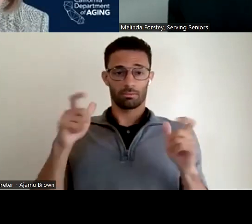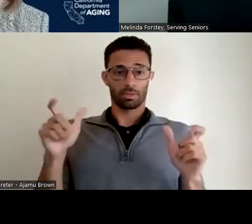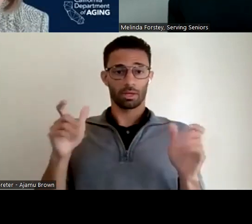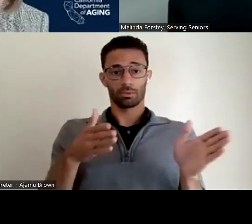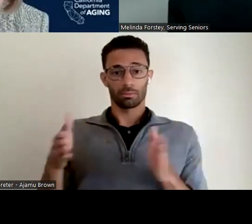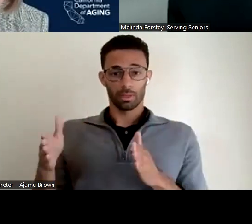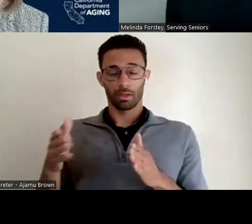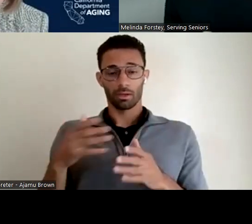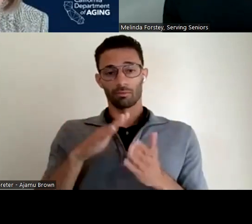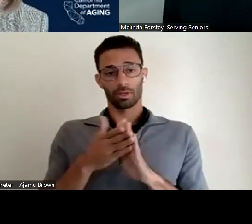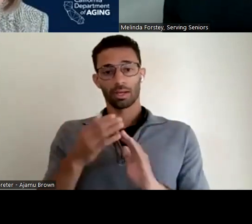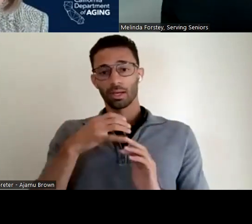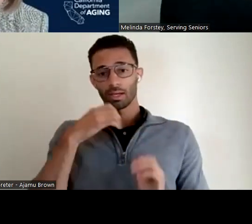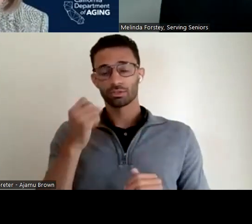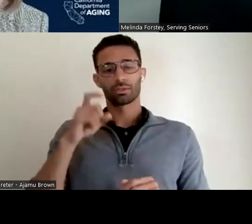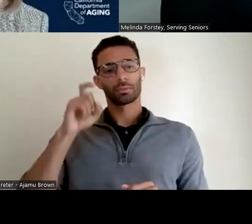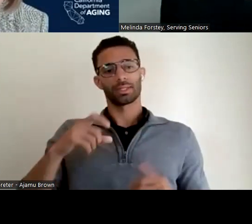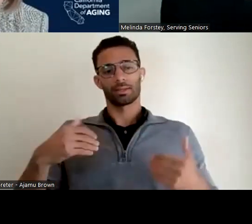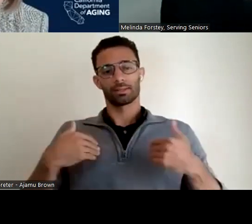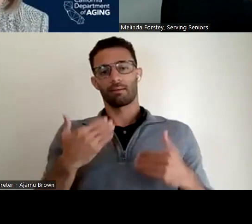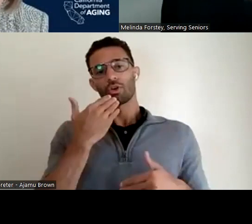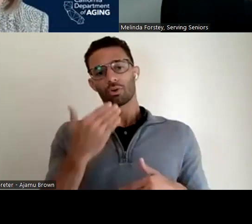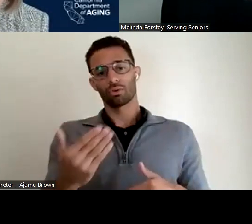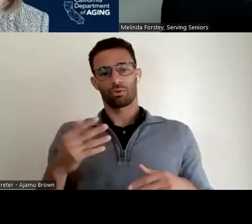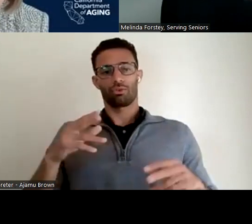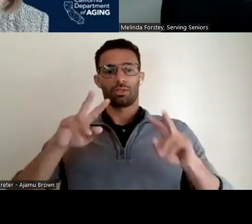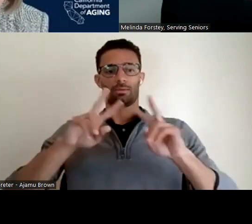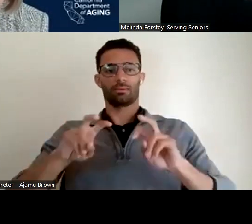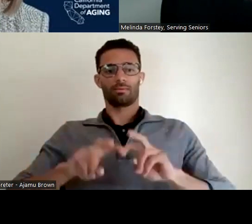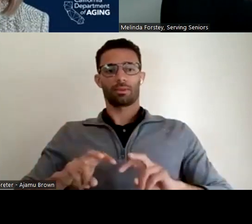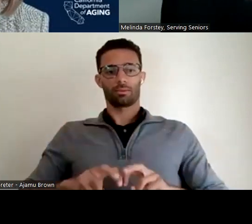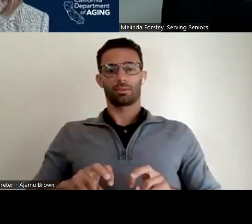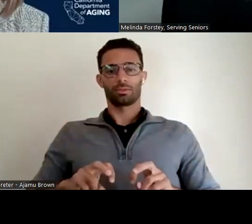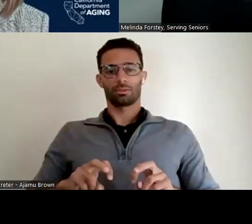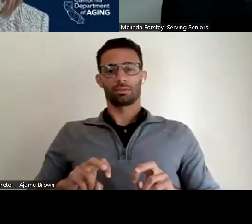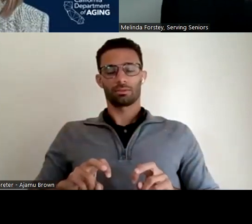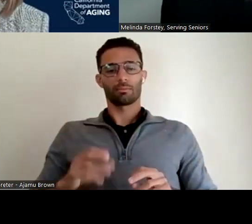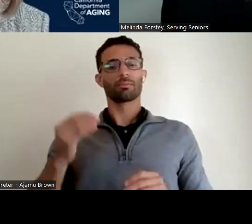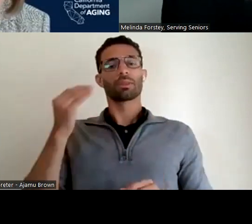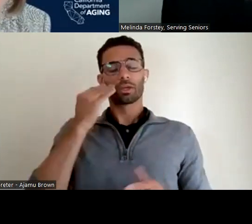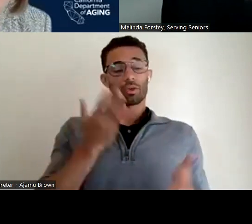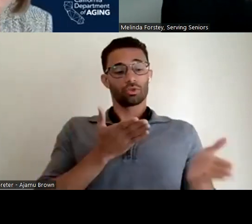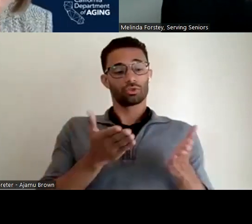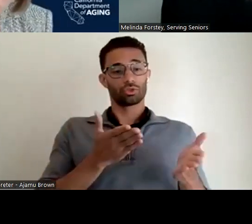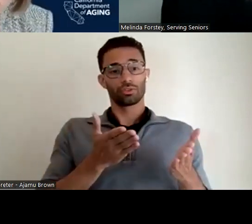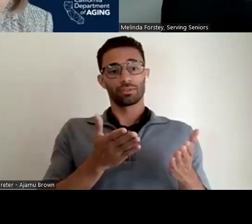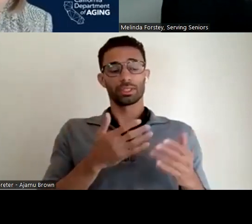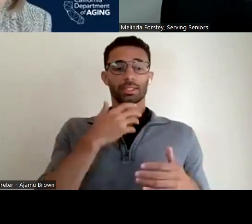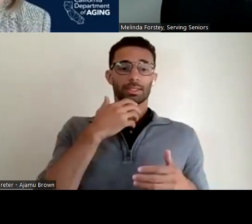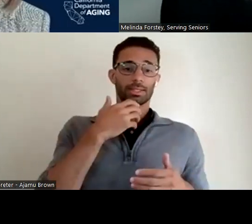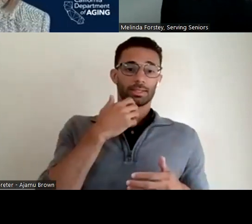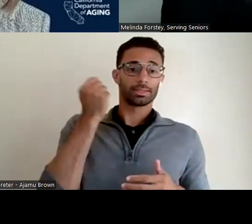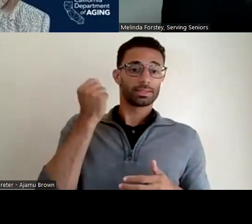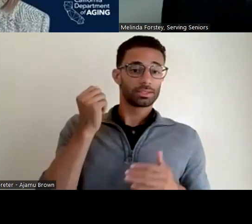good evaluation. And that I know Melinda has said that Serving Seniors has some money to do that evaluation and